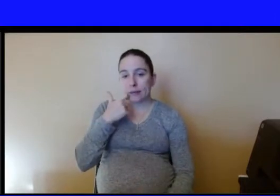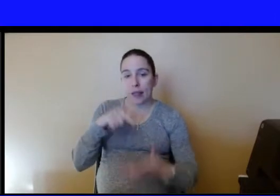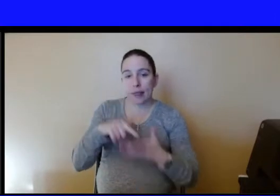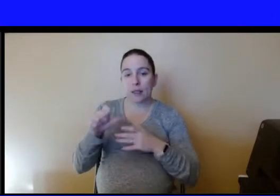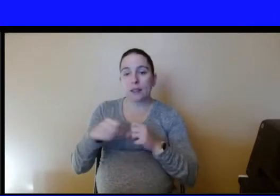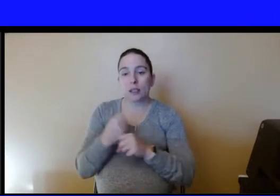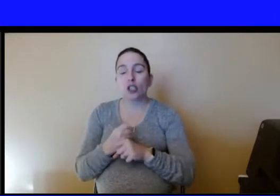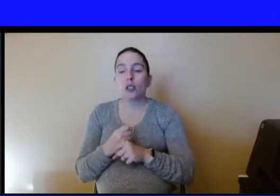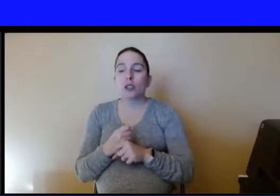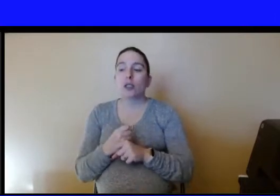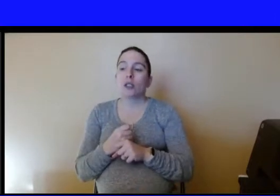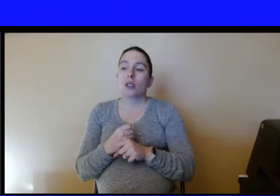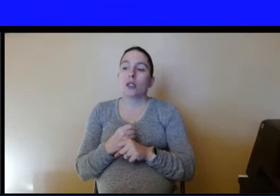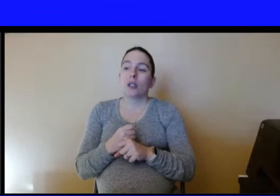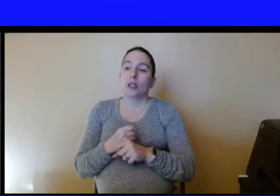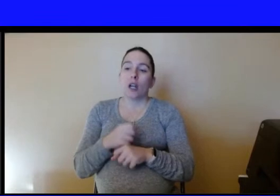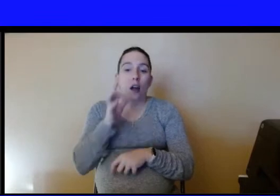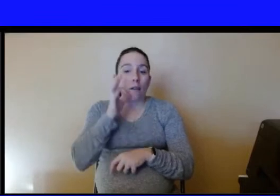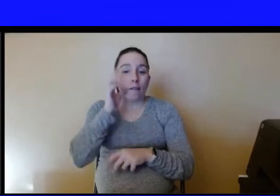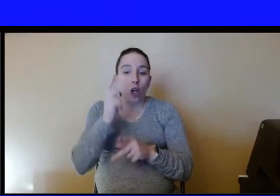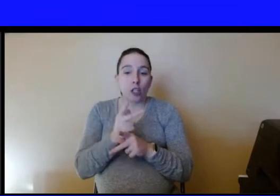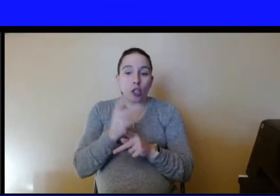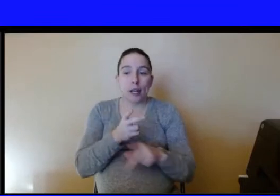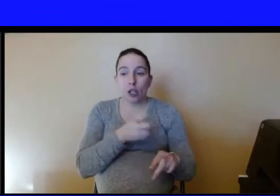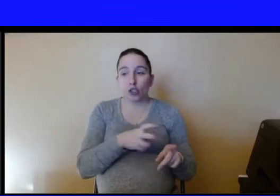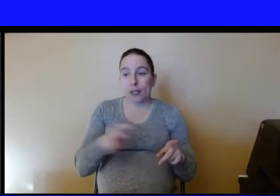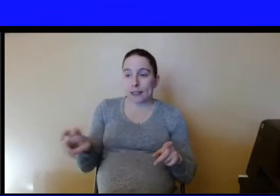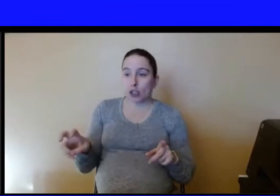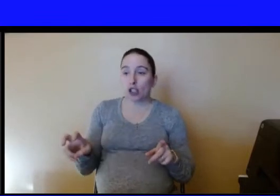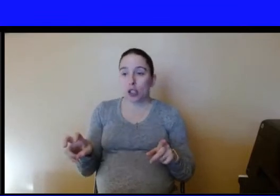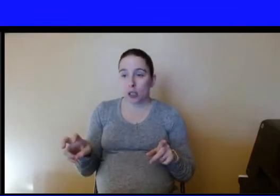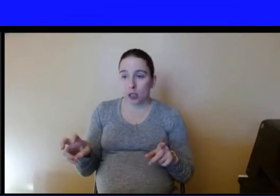over 1,000 kids.